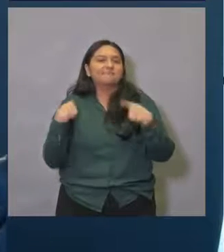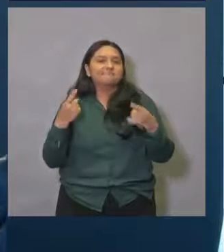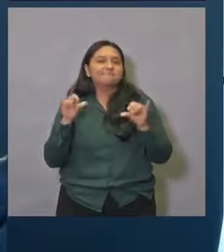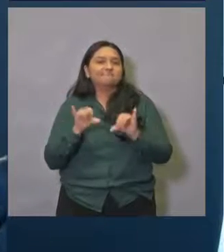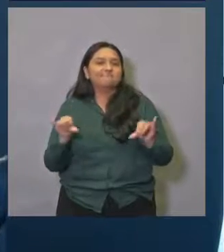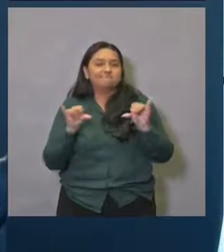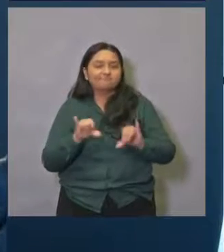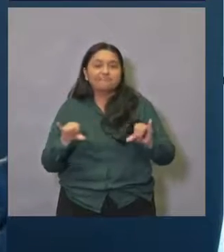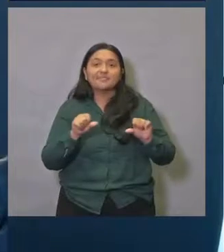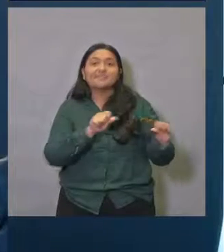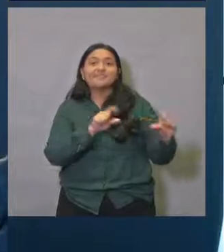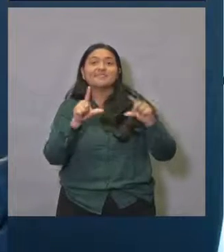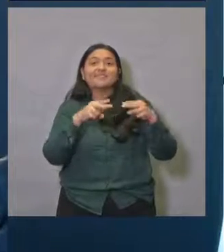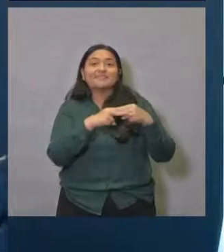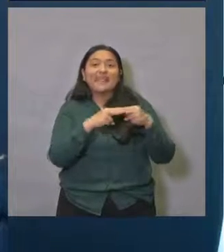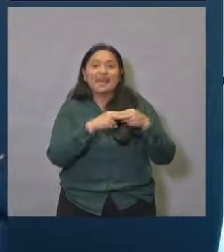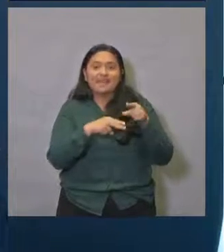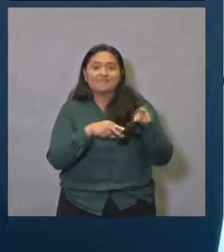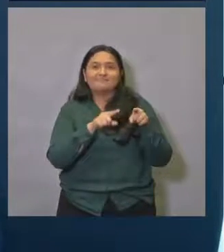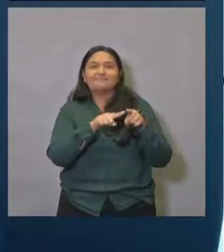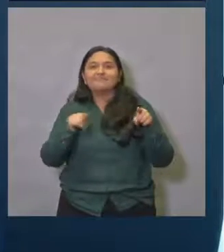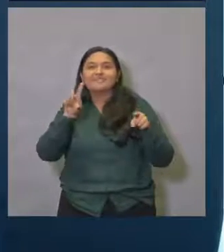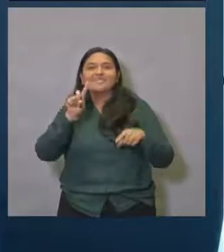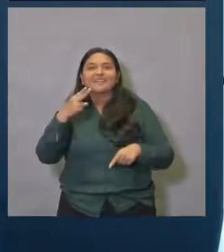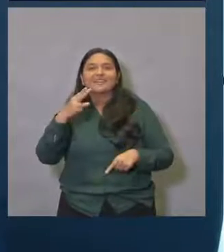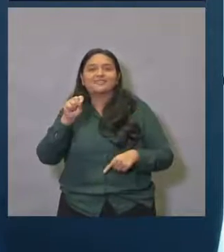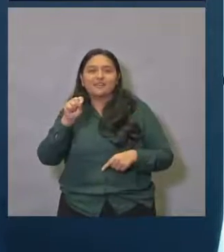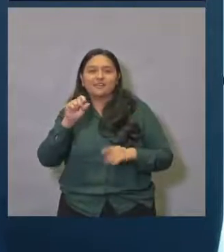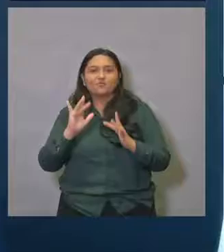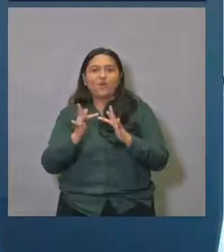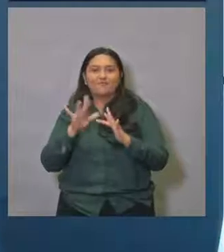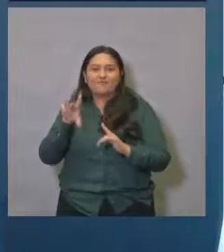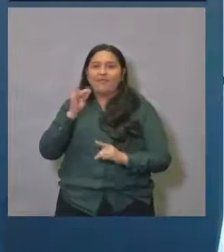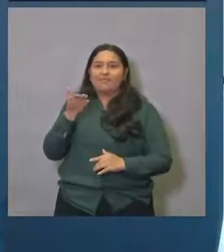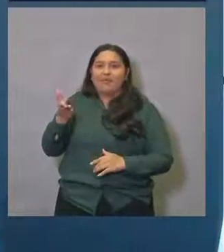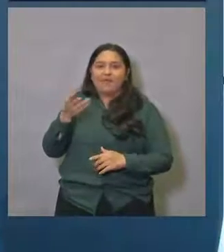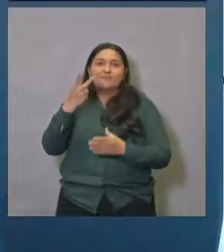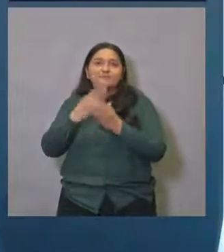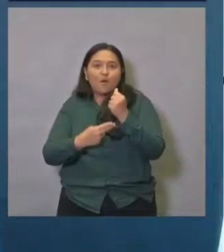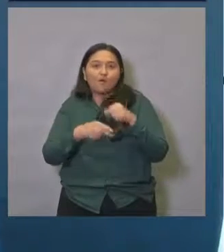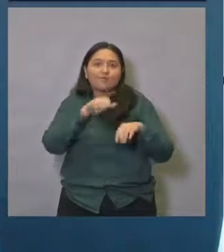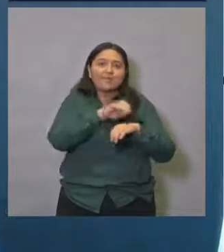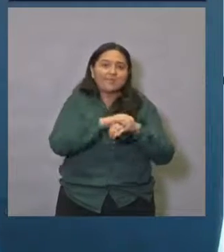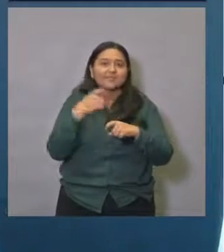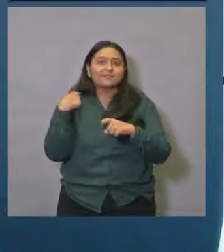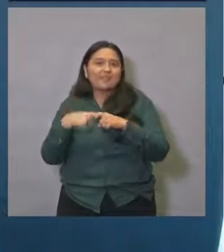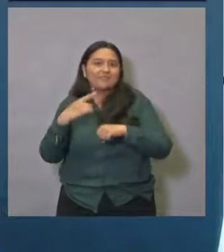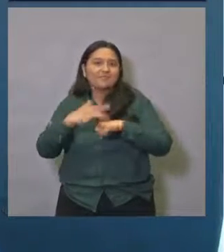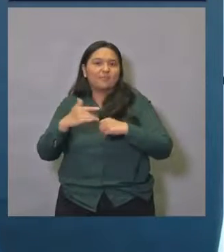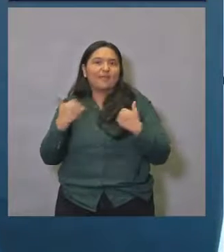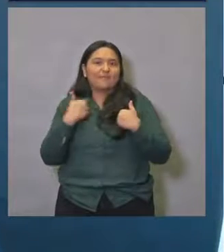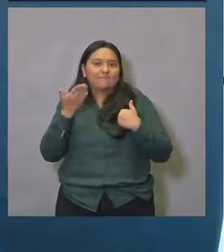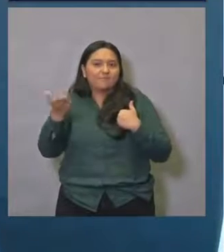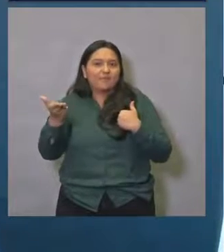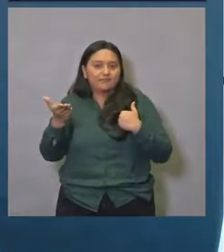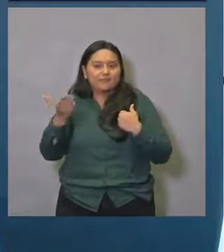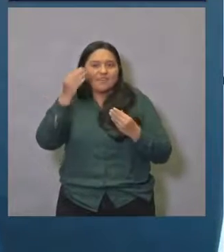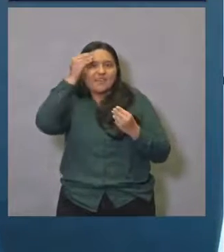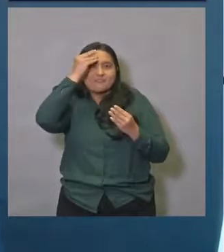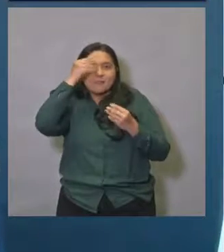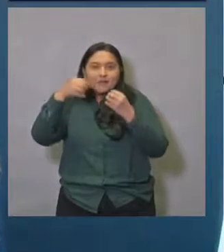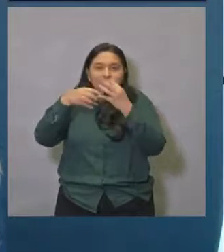demand model are located on the DHS website in both English and Spanish, so please look there for the latest information on that